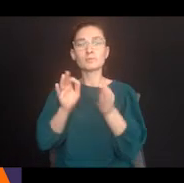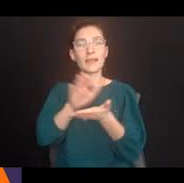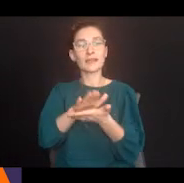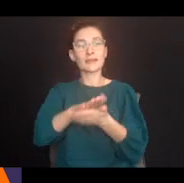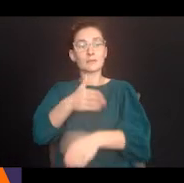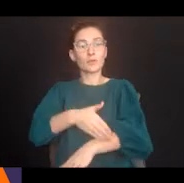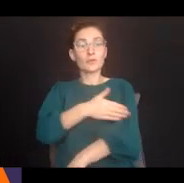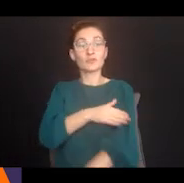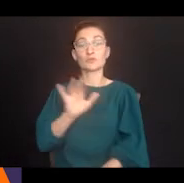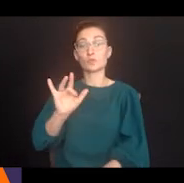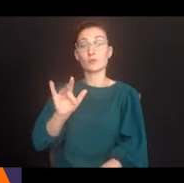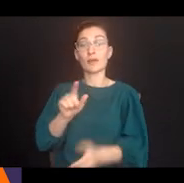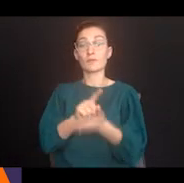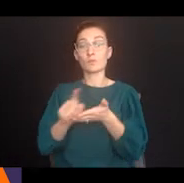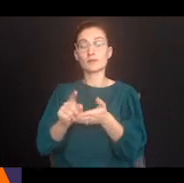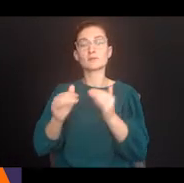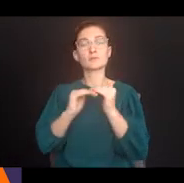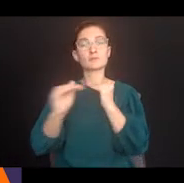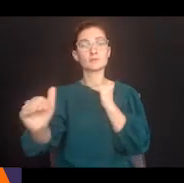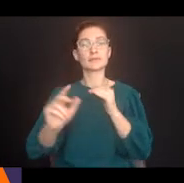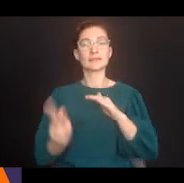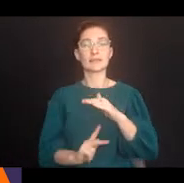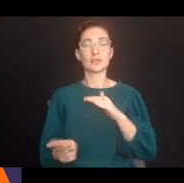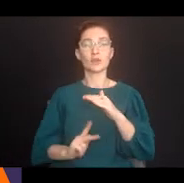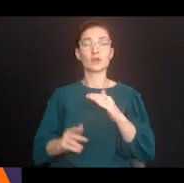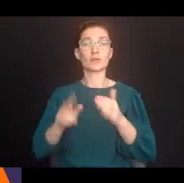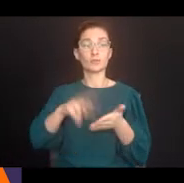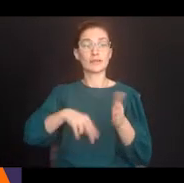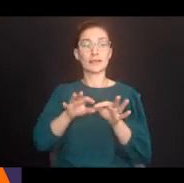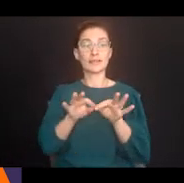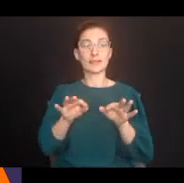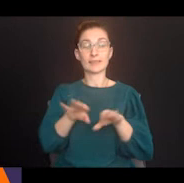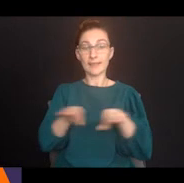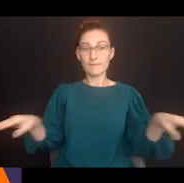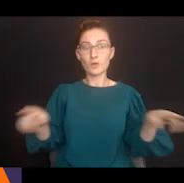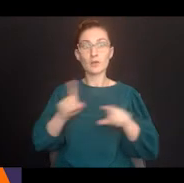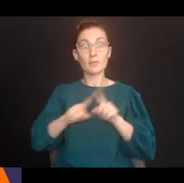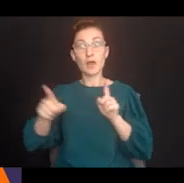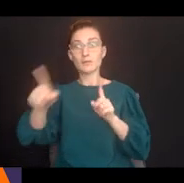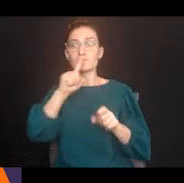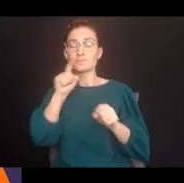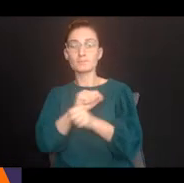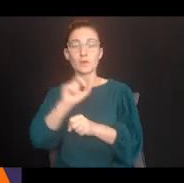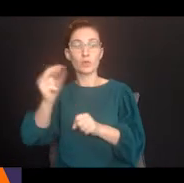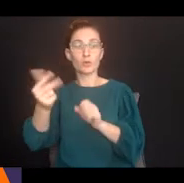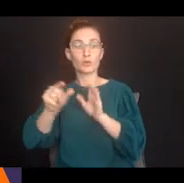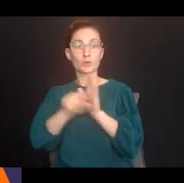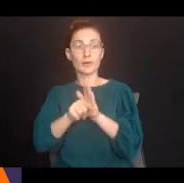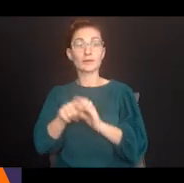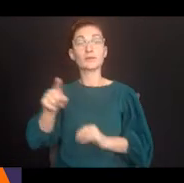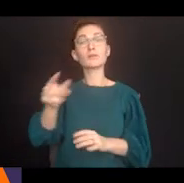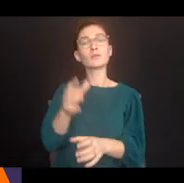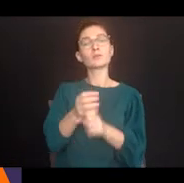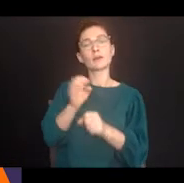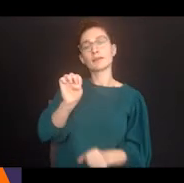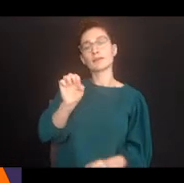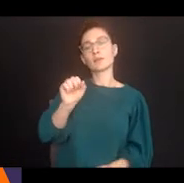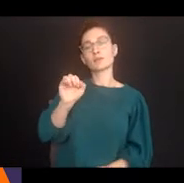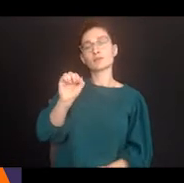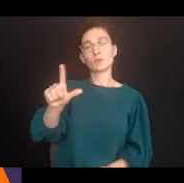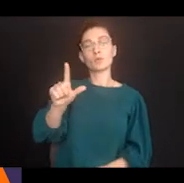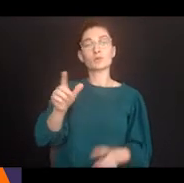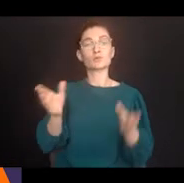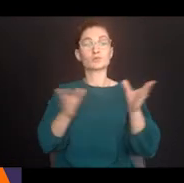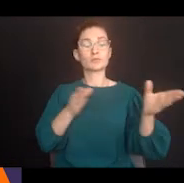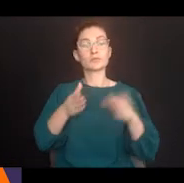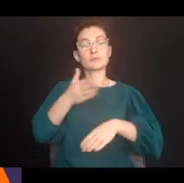25 weeks and remained on the kindergarten reading level, although in 3rd grade. Student in the meantime was receiving ESOL services